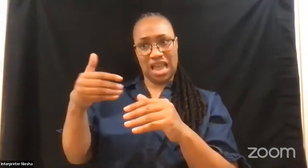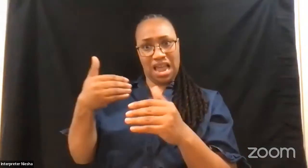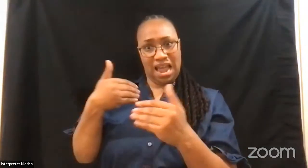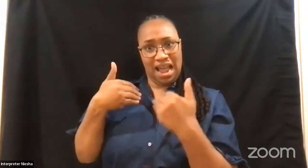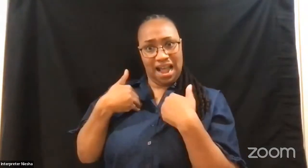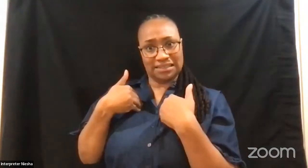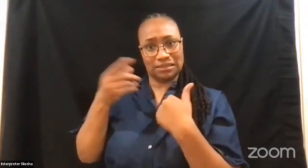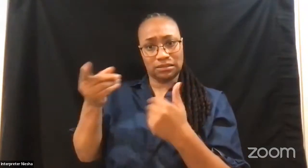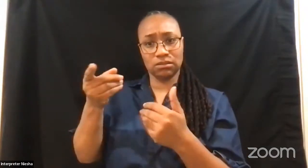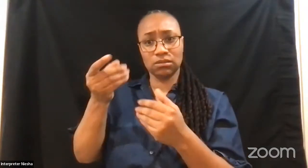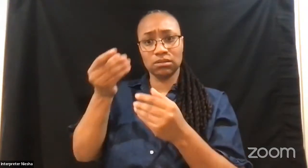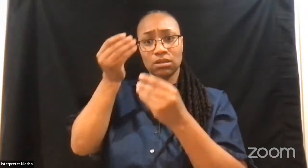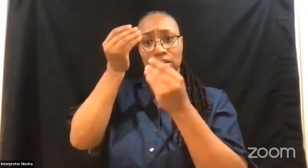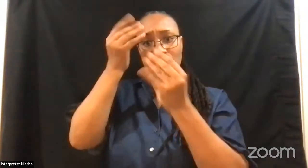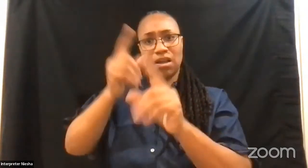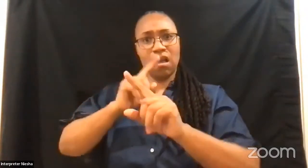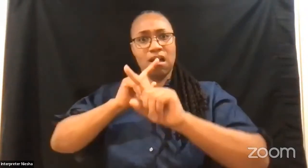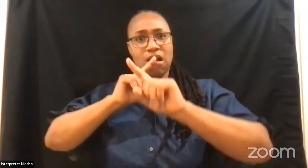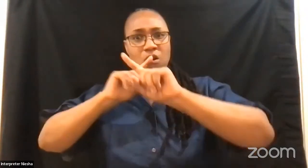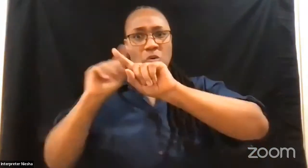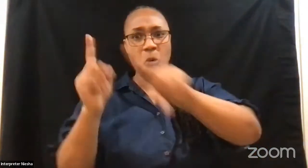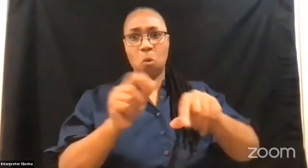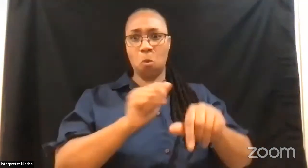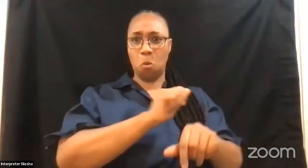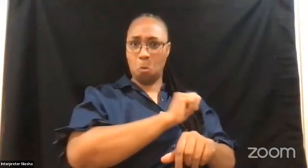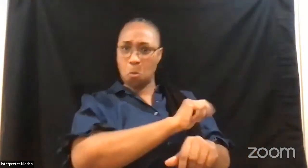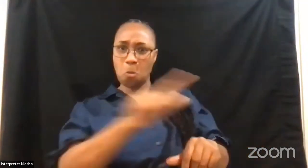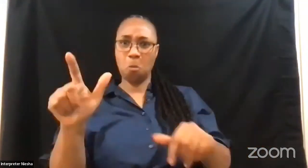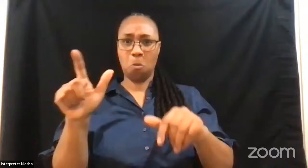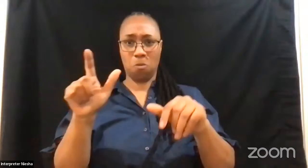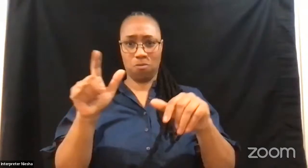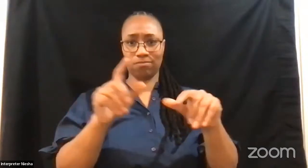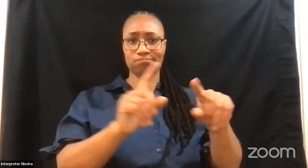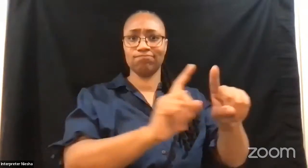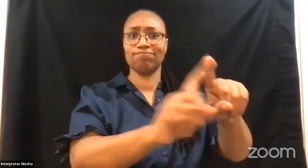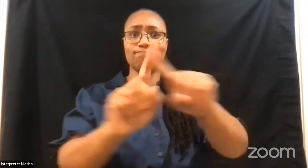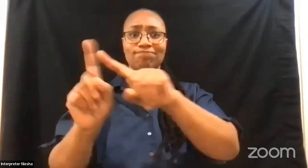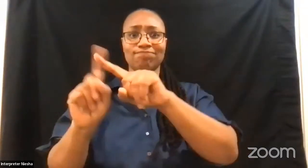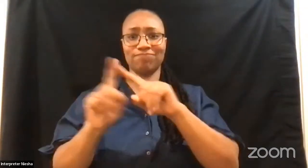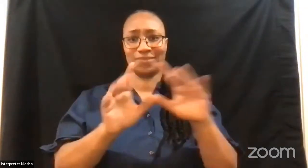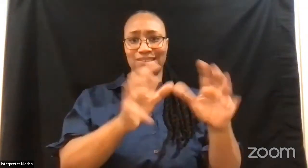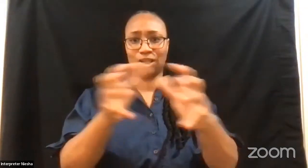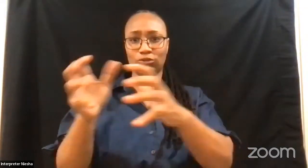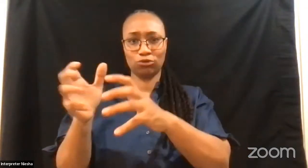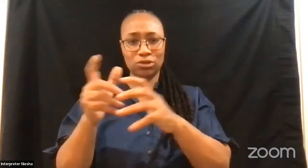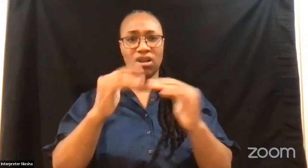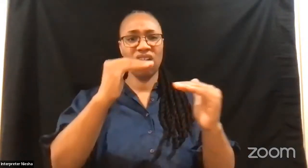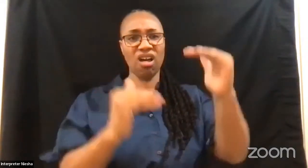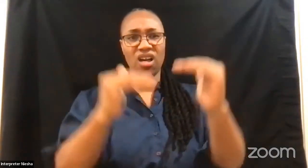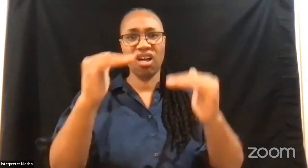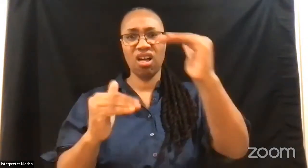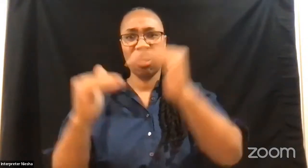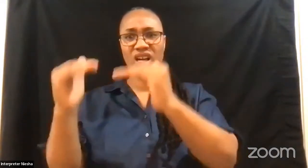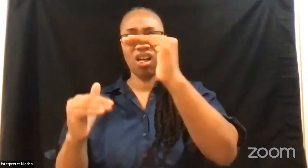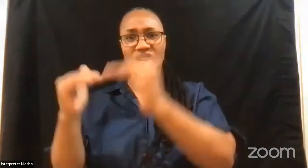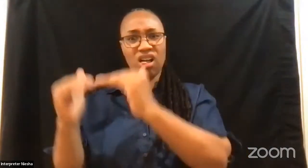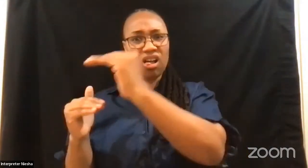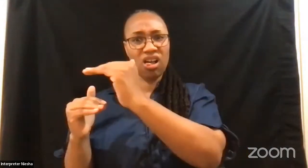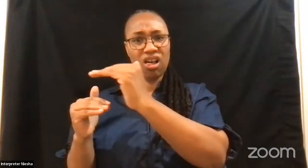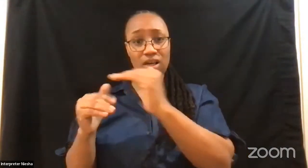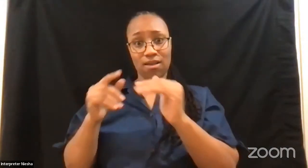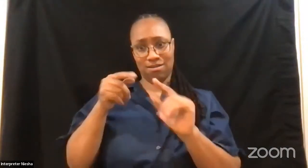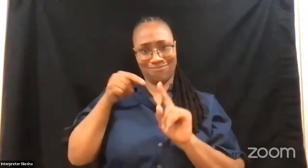address inequities for people with disabilities and all other underserved groups, or groups that we